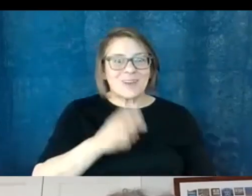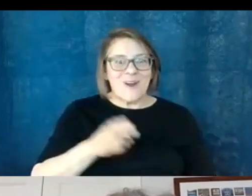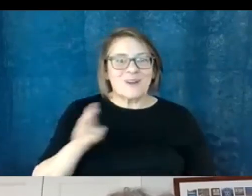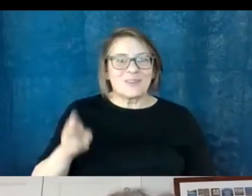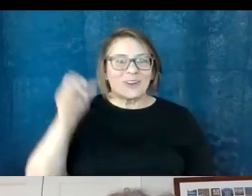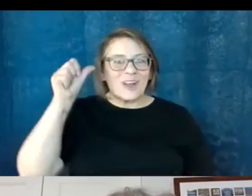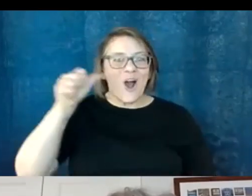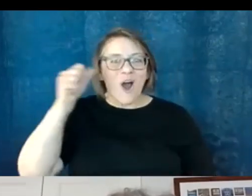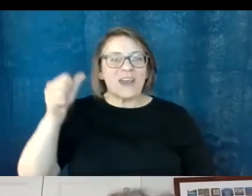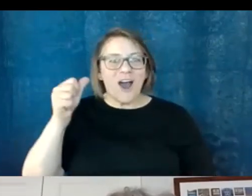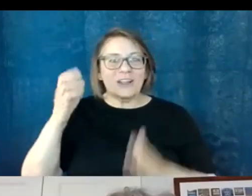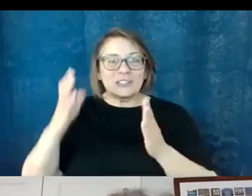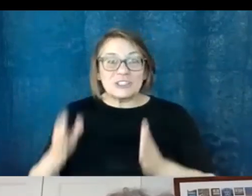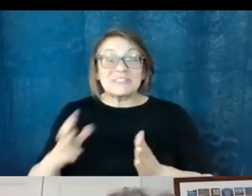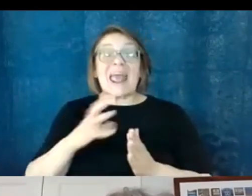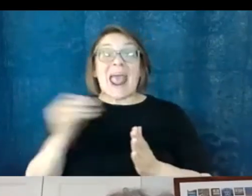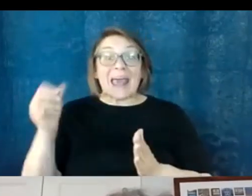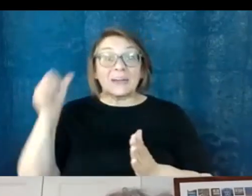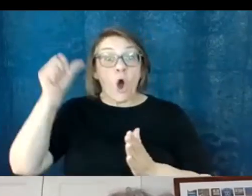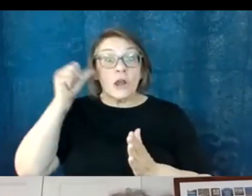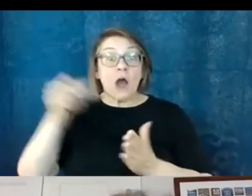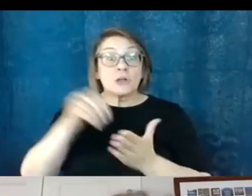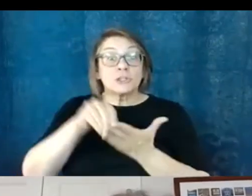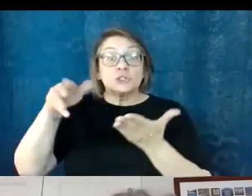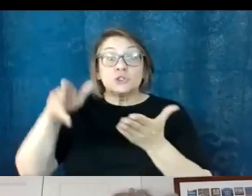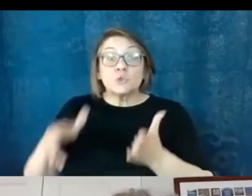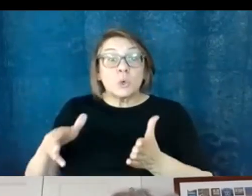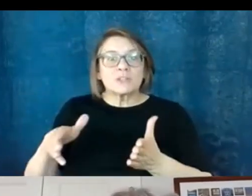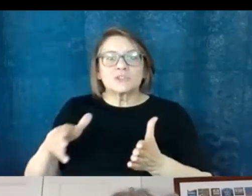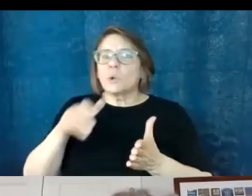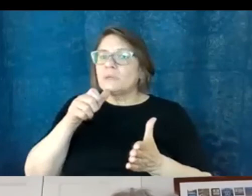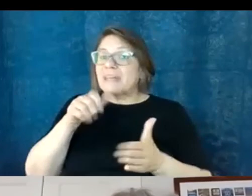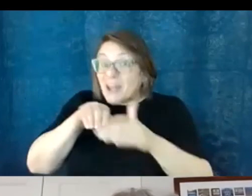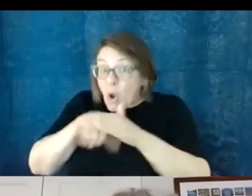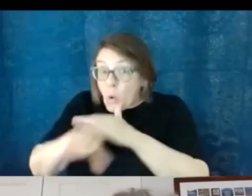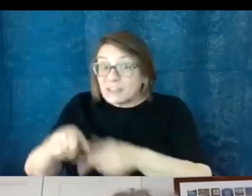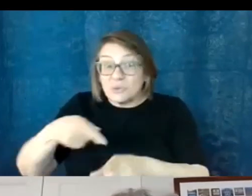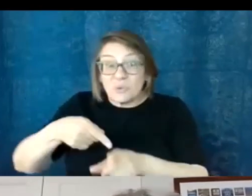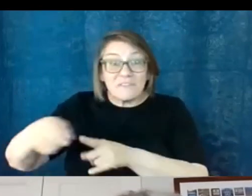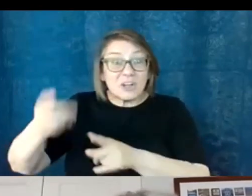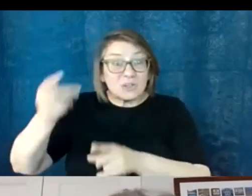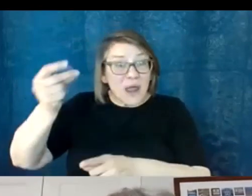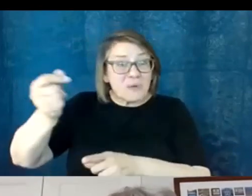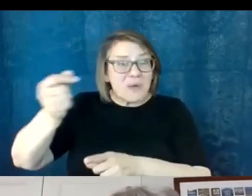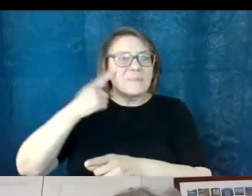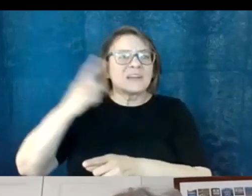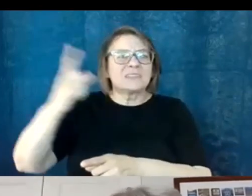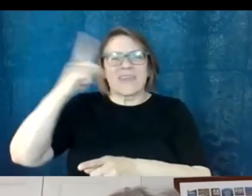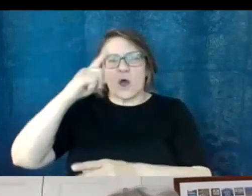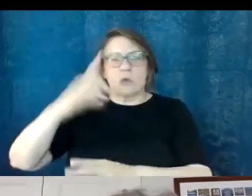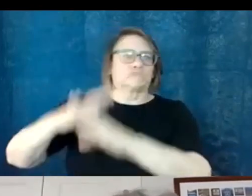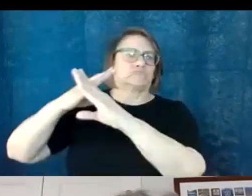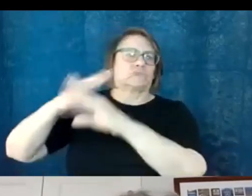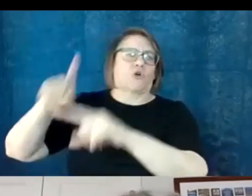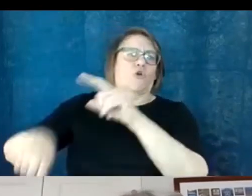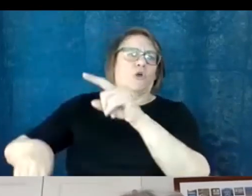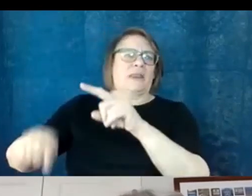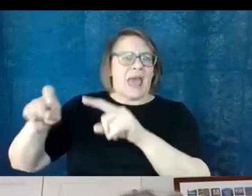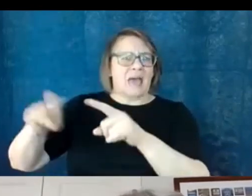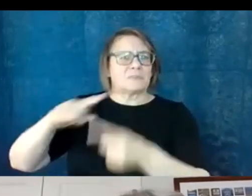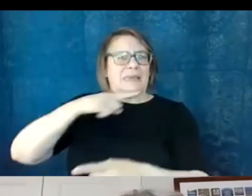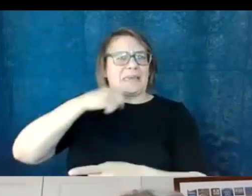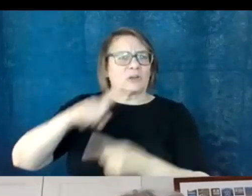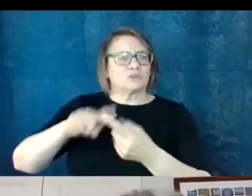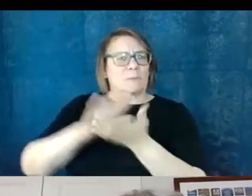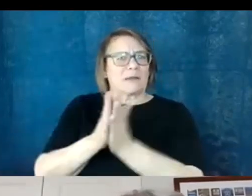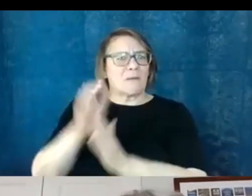audiology students who initially did not go into this profession because they thought that it was off limits to them and that only hearing people could be audiologists, but that is not